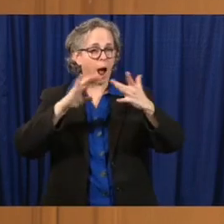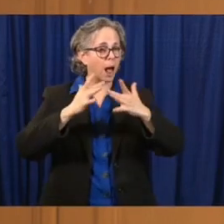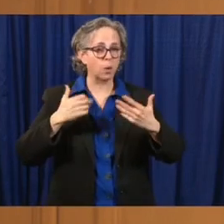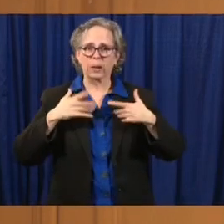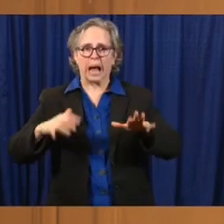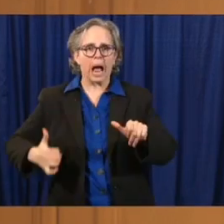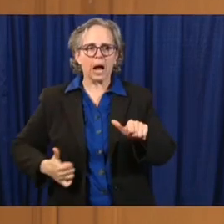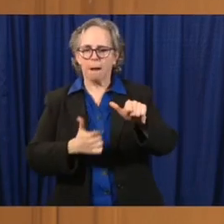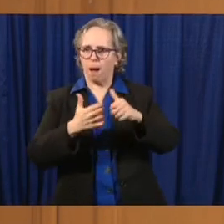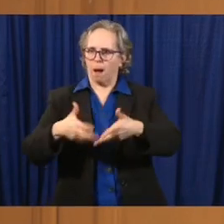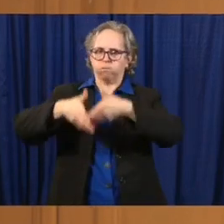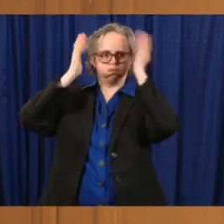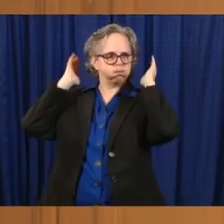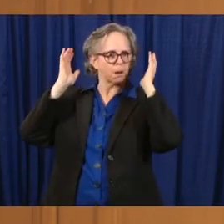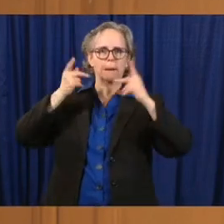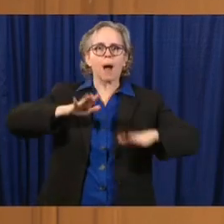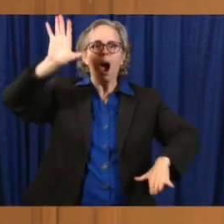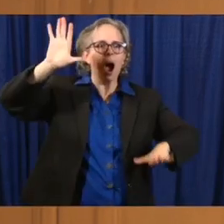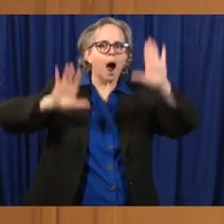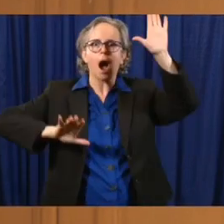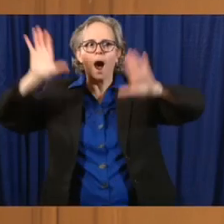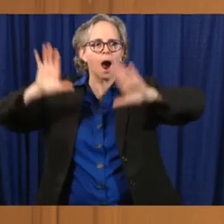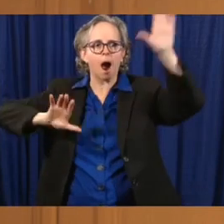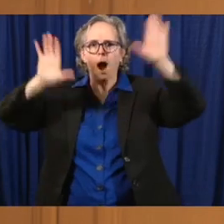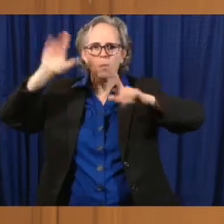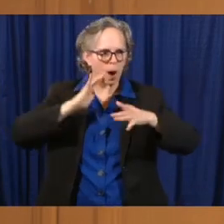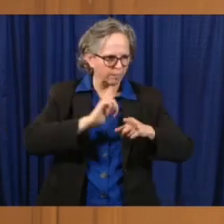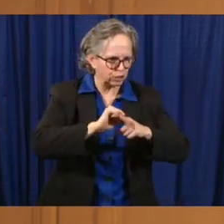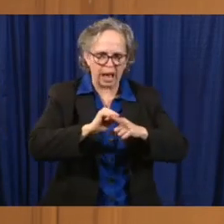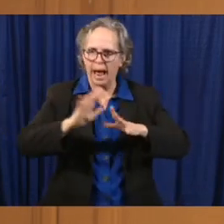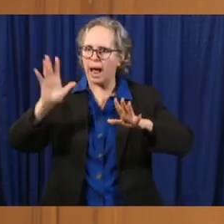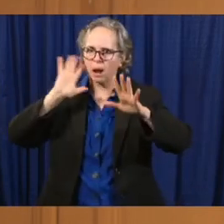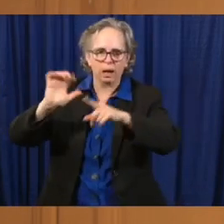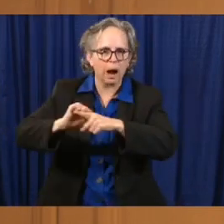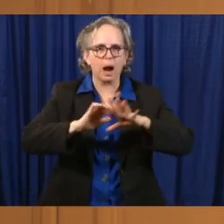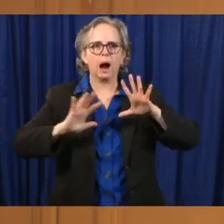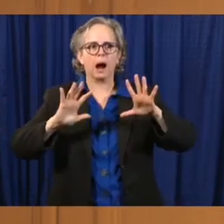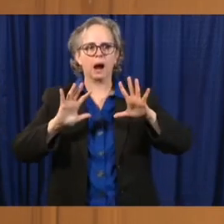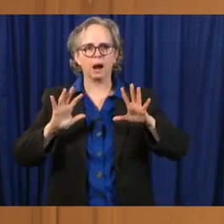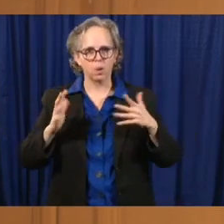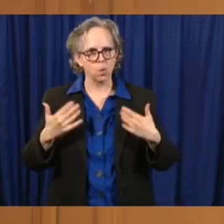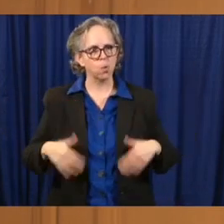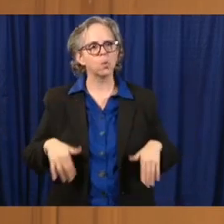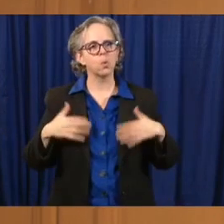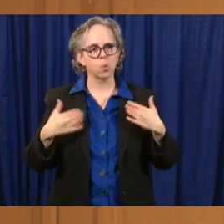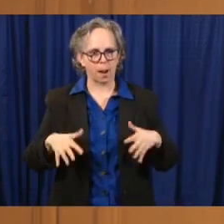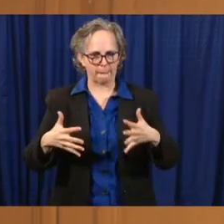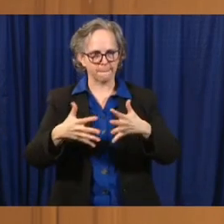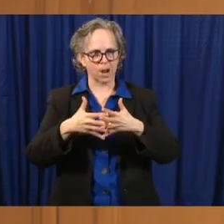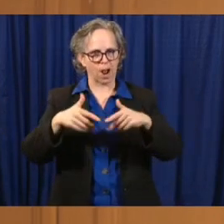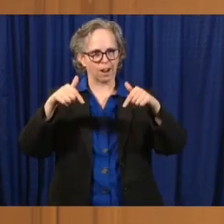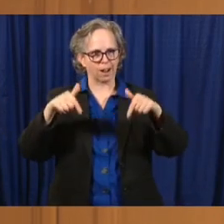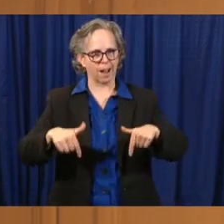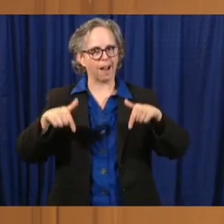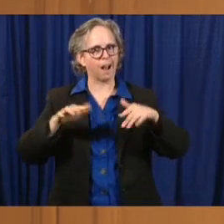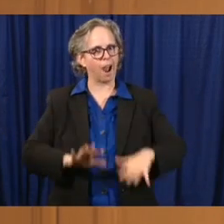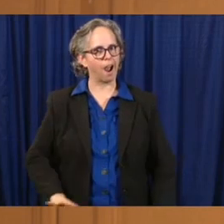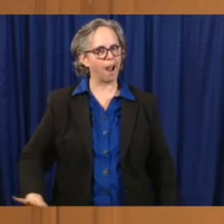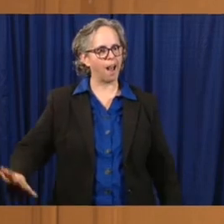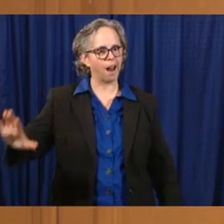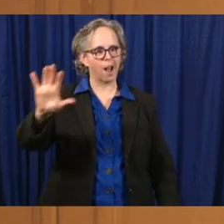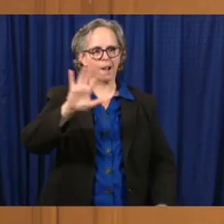on that to come. But I can tell you, you'll hear a lot about funding needs. We have it if we have to do it